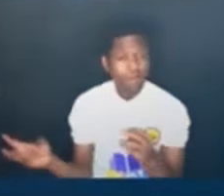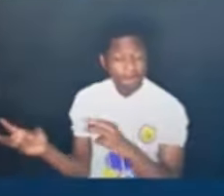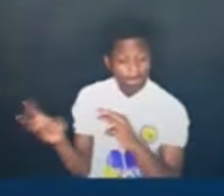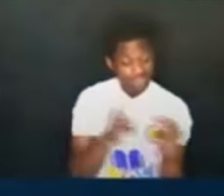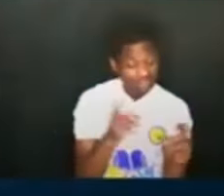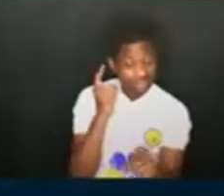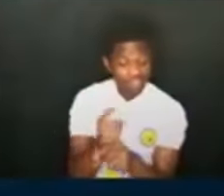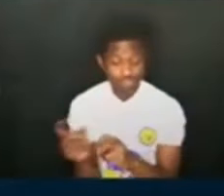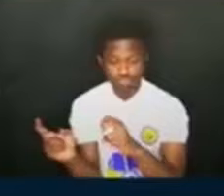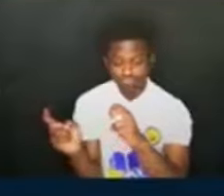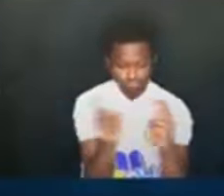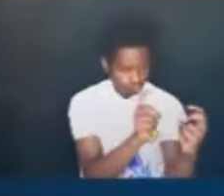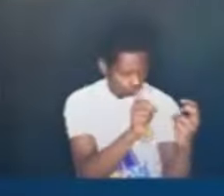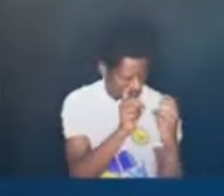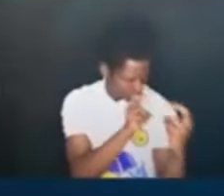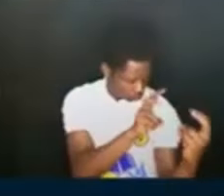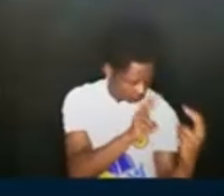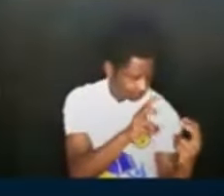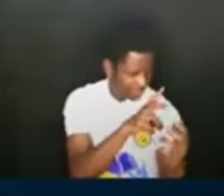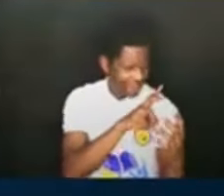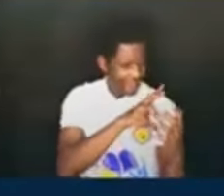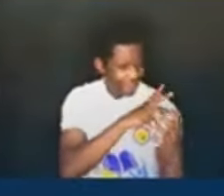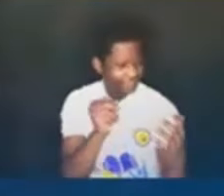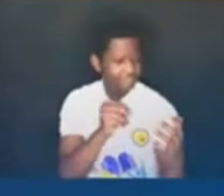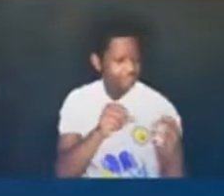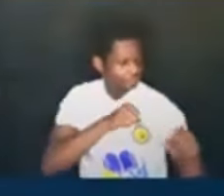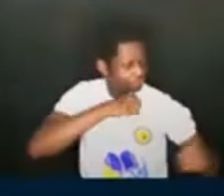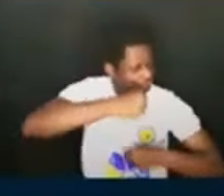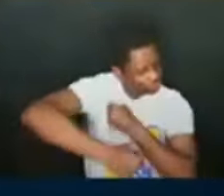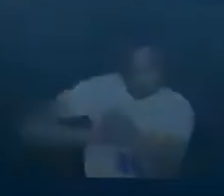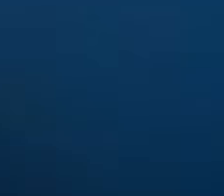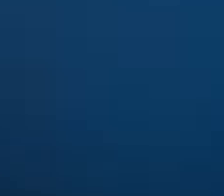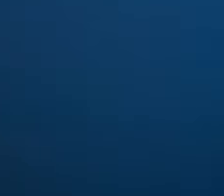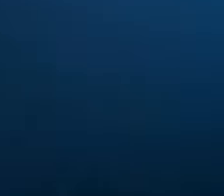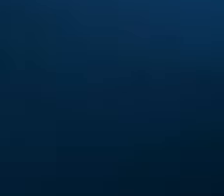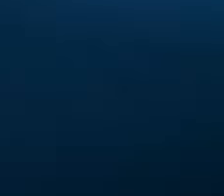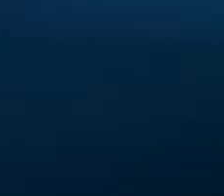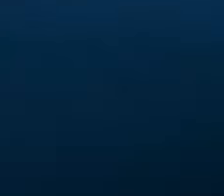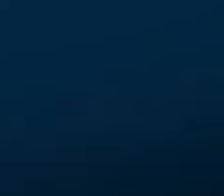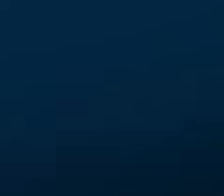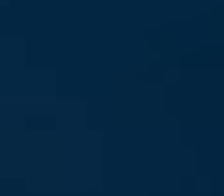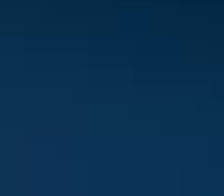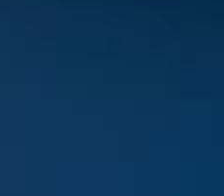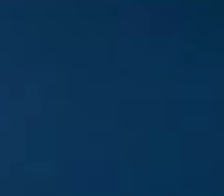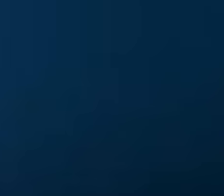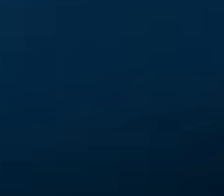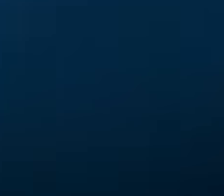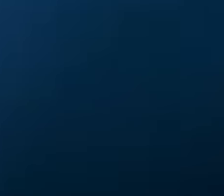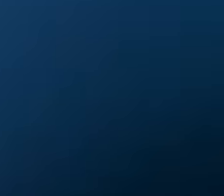and struggles. Akunsem eya pria pre any okun. Battles are what